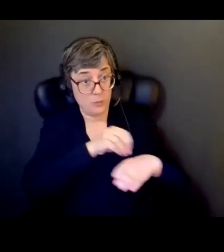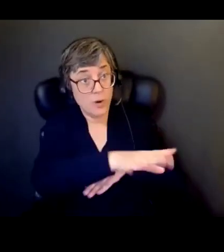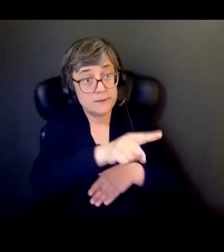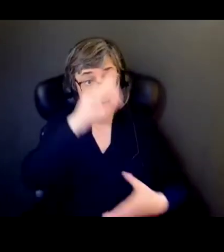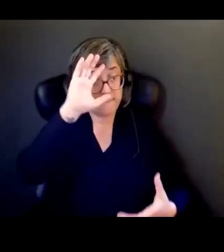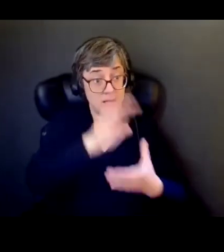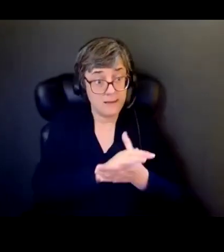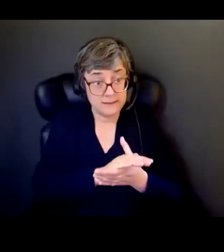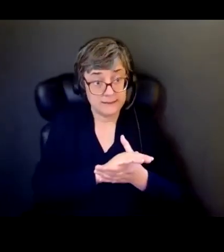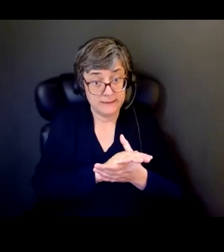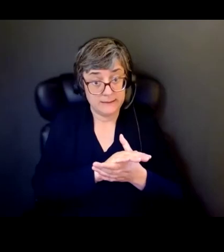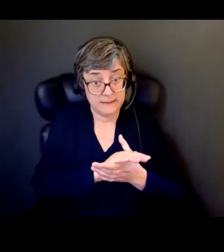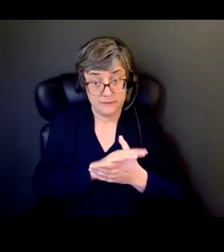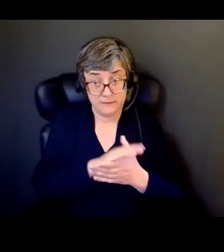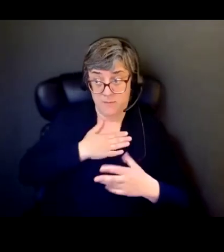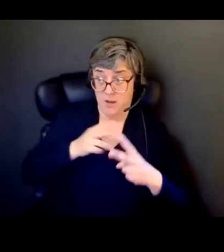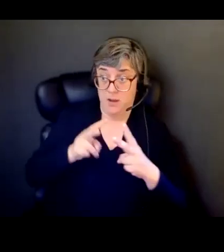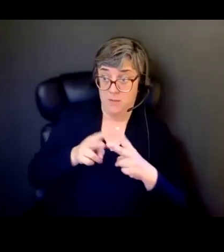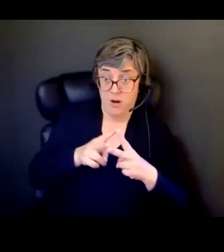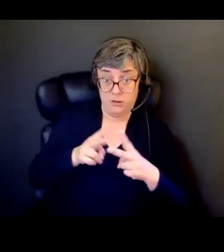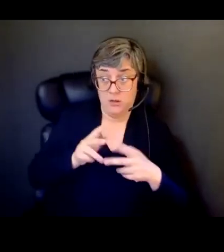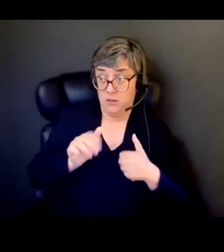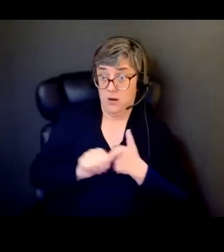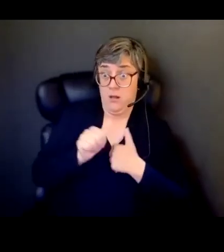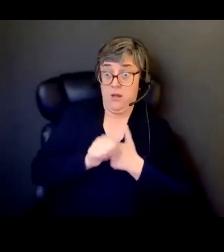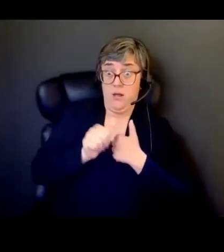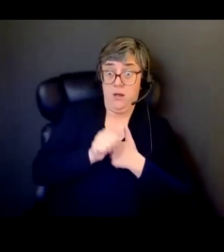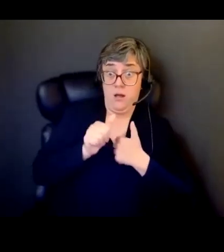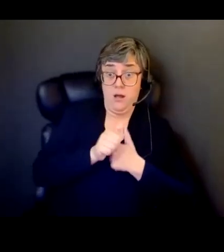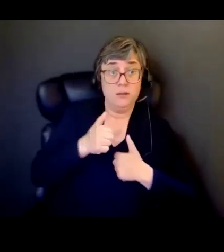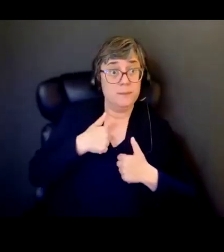the intimate partner's safety is threatened.